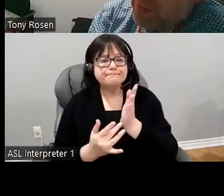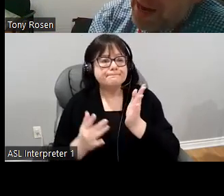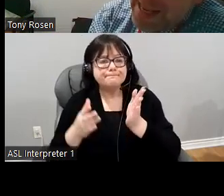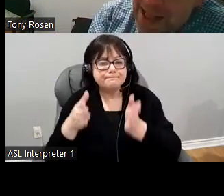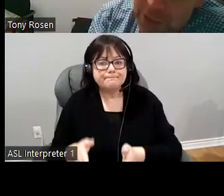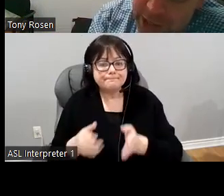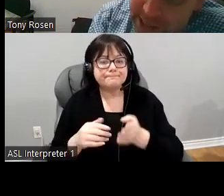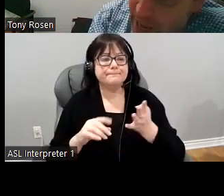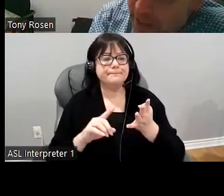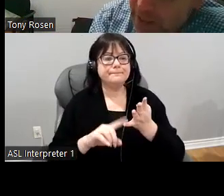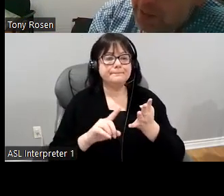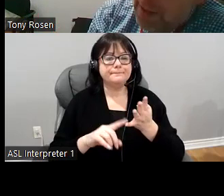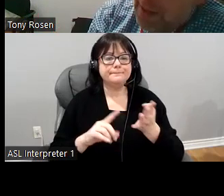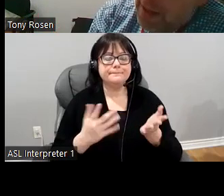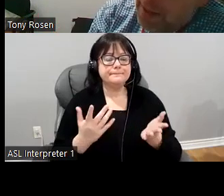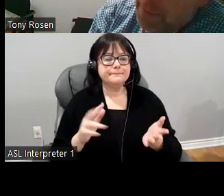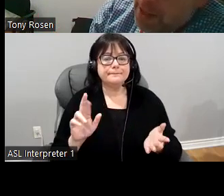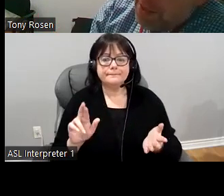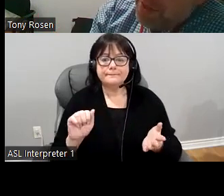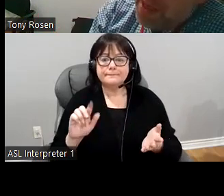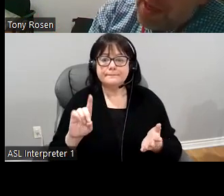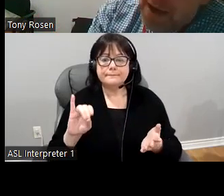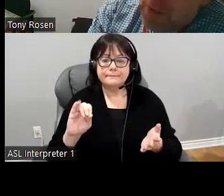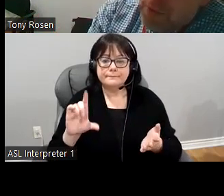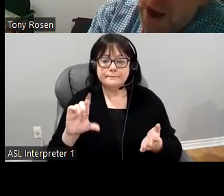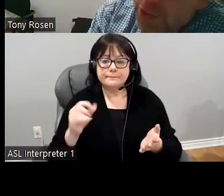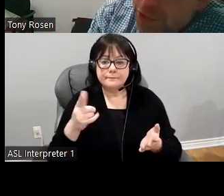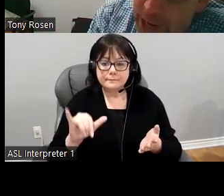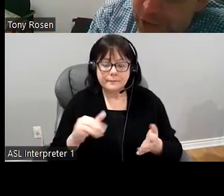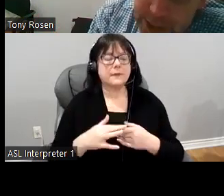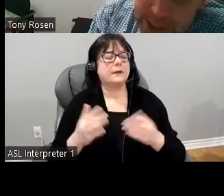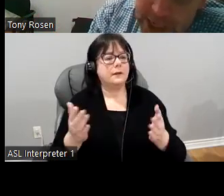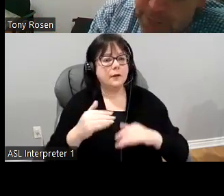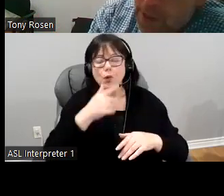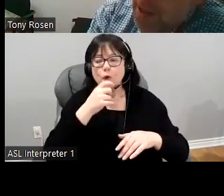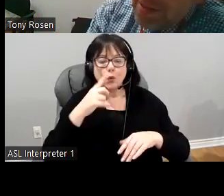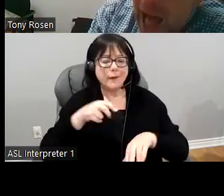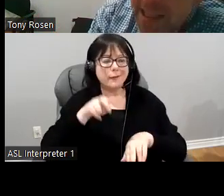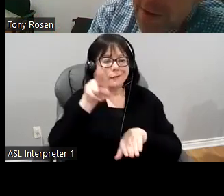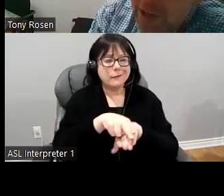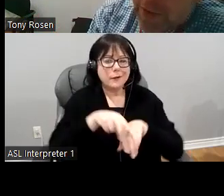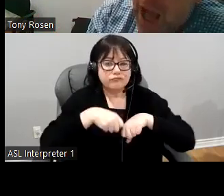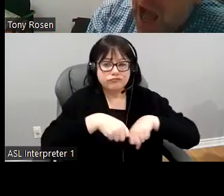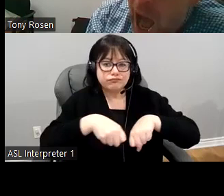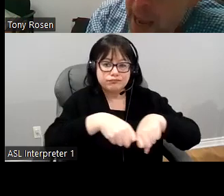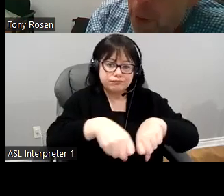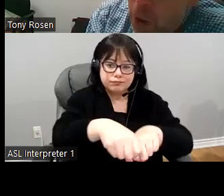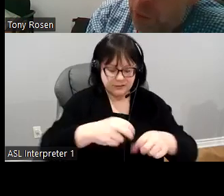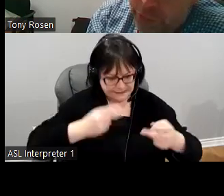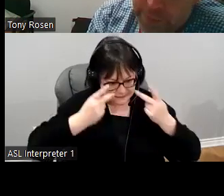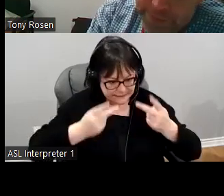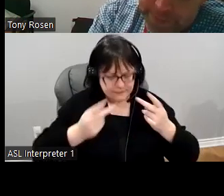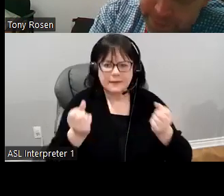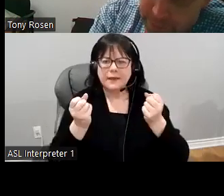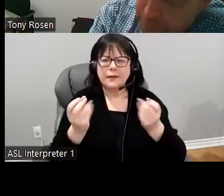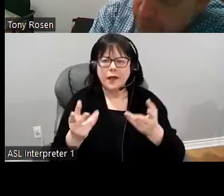transporter, the radiology tech, the registration team, lots of different